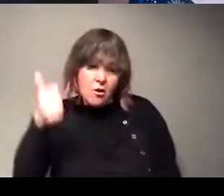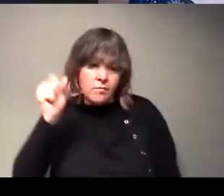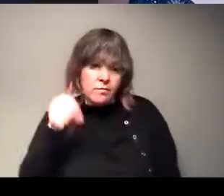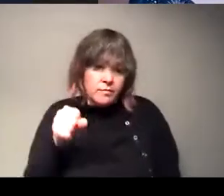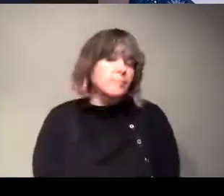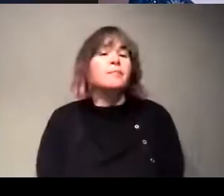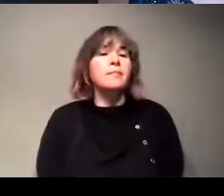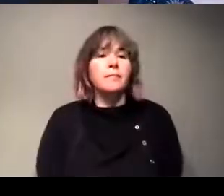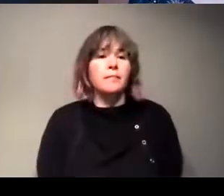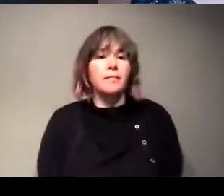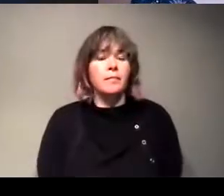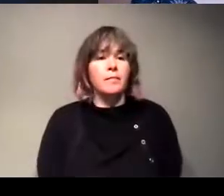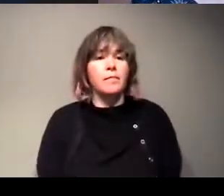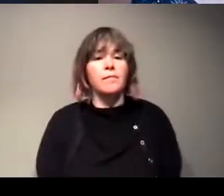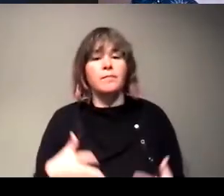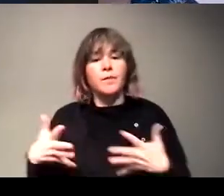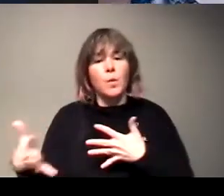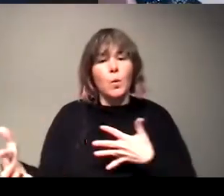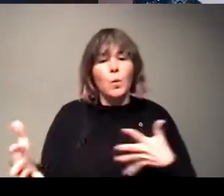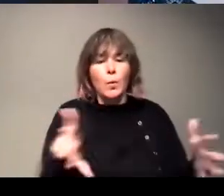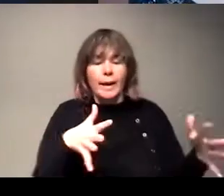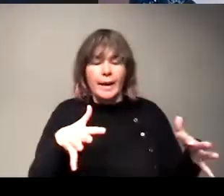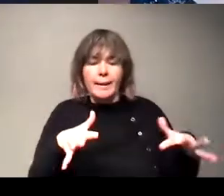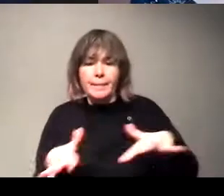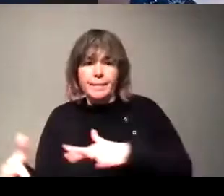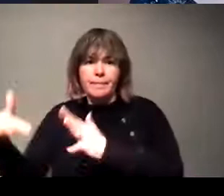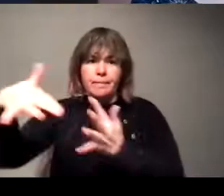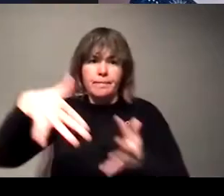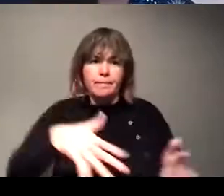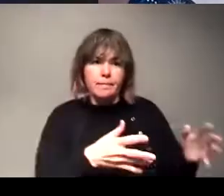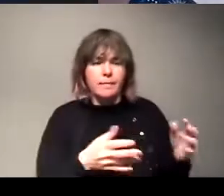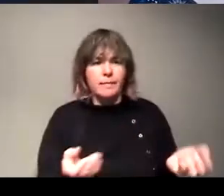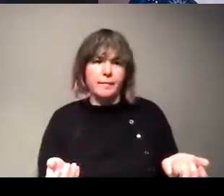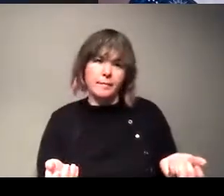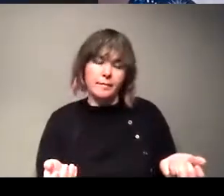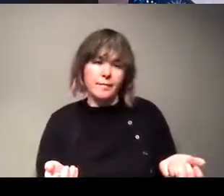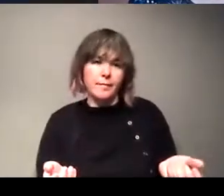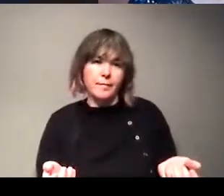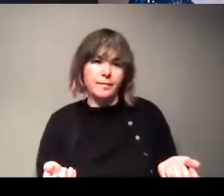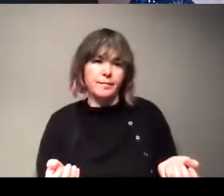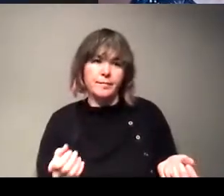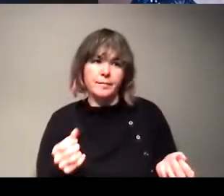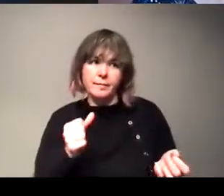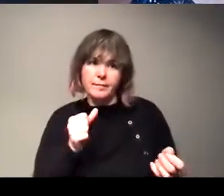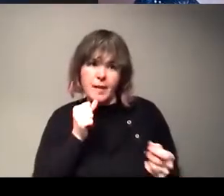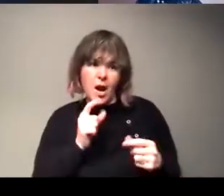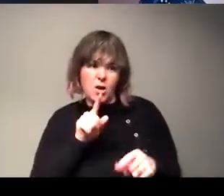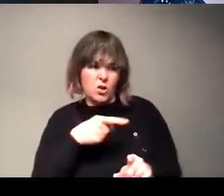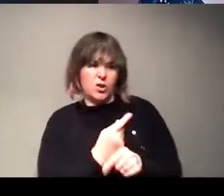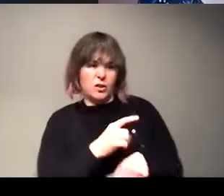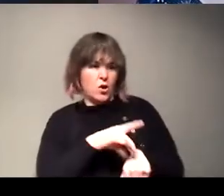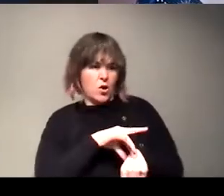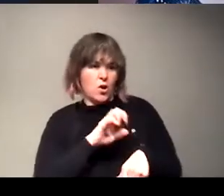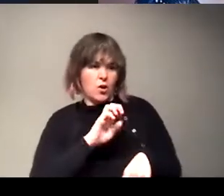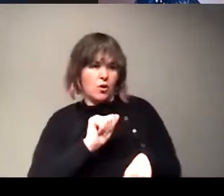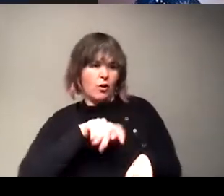And having like wind patterns to like blow everything all around, like that's not unique to Earth. We see that in other planets in our solar